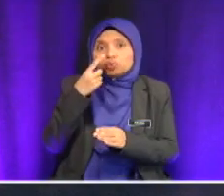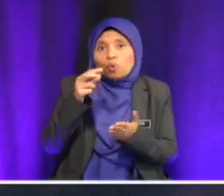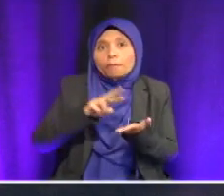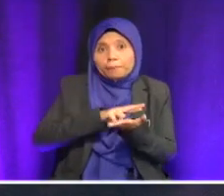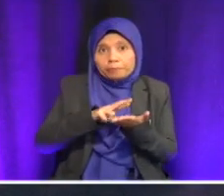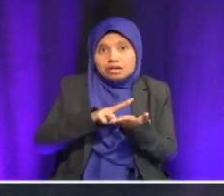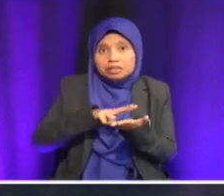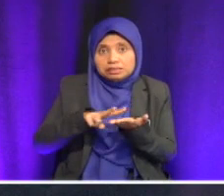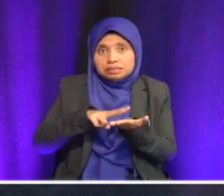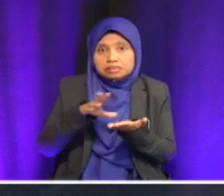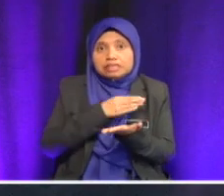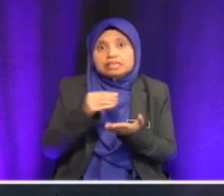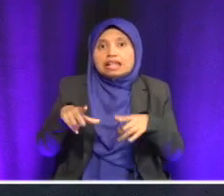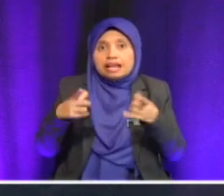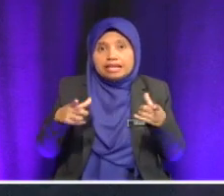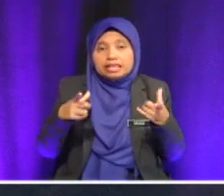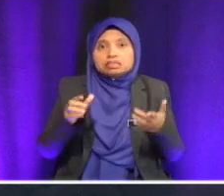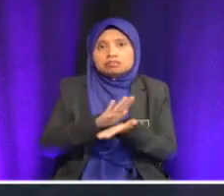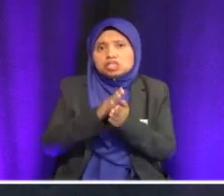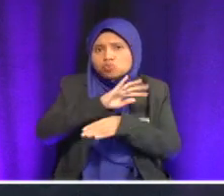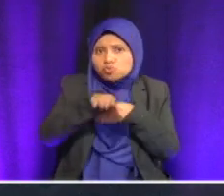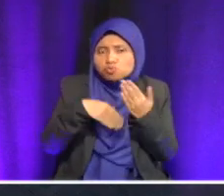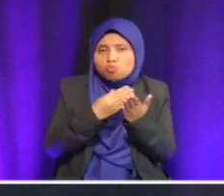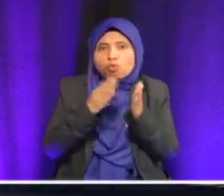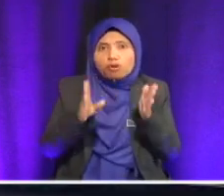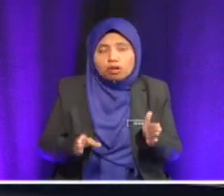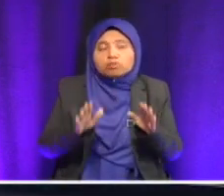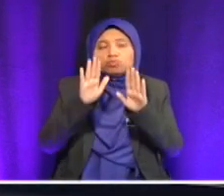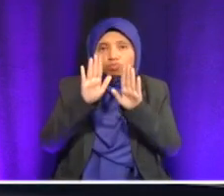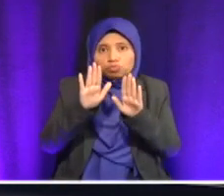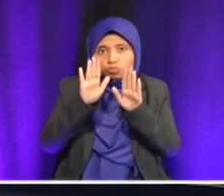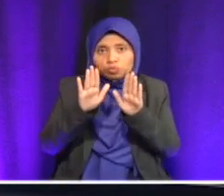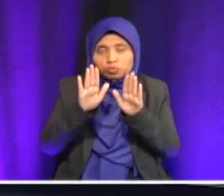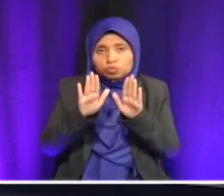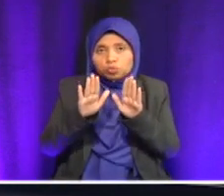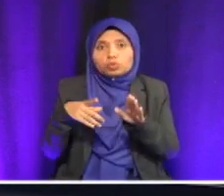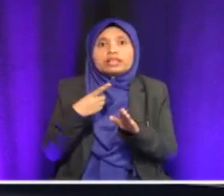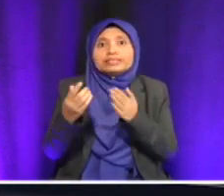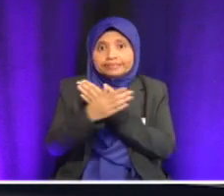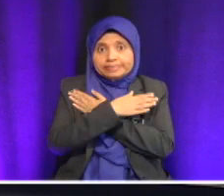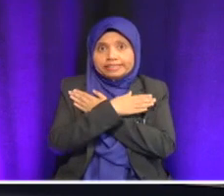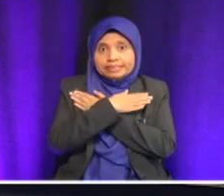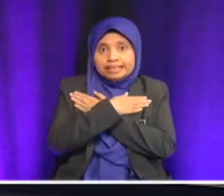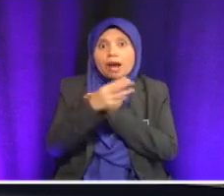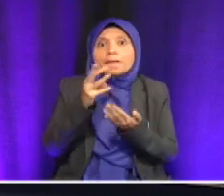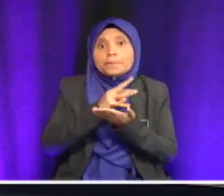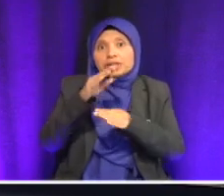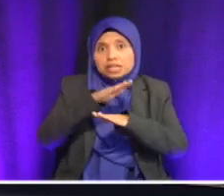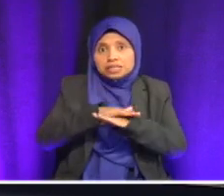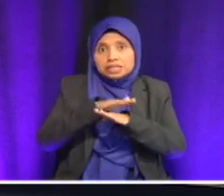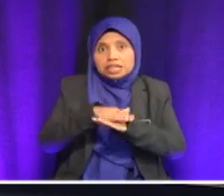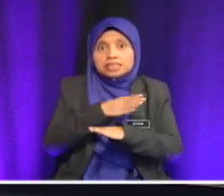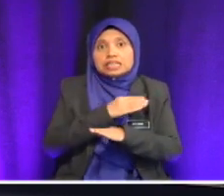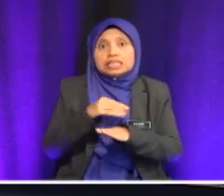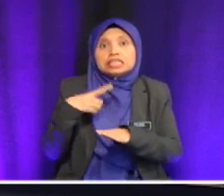right? True. Okay, so everyone, don't go anywhere. We're going to take a short break for today's Menengah Atas slot, and we will see you